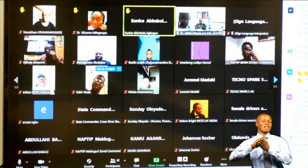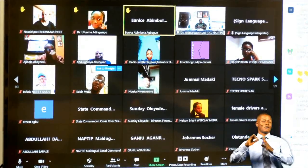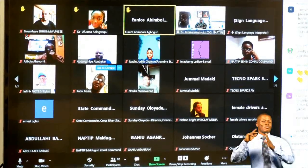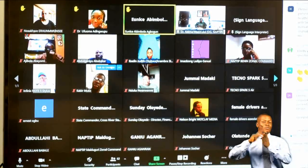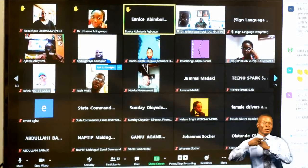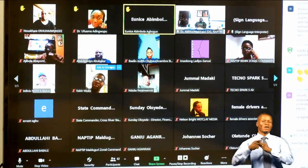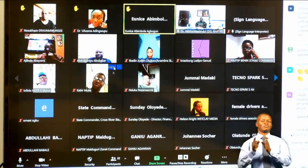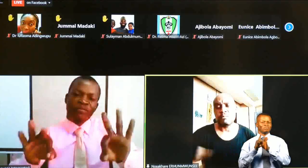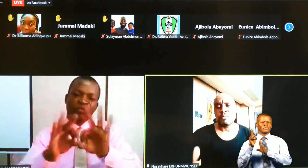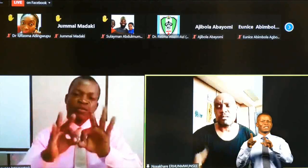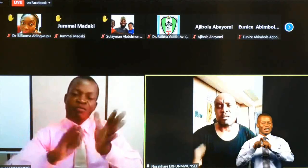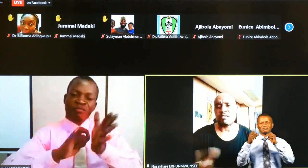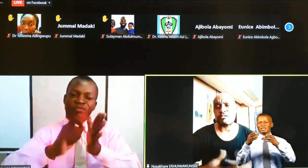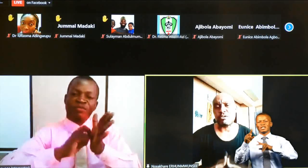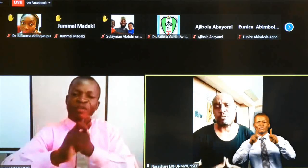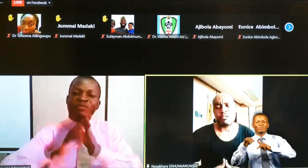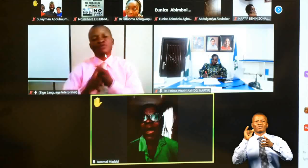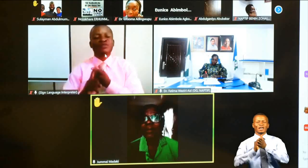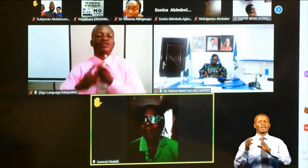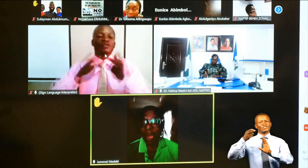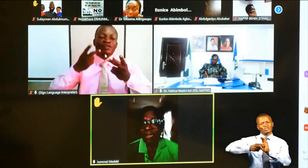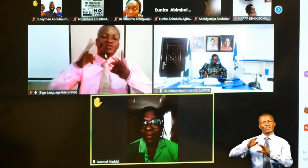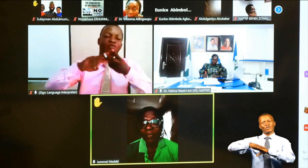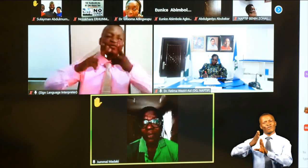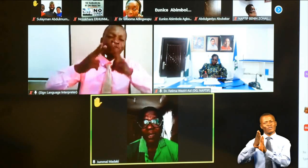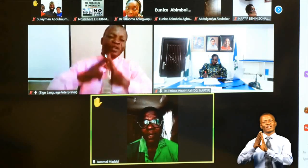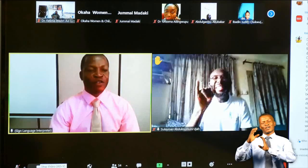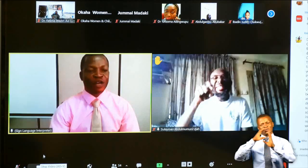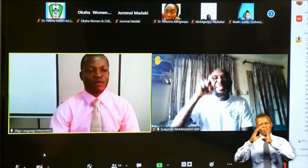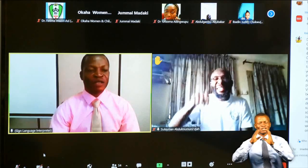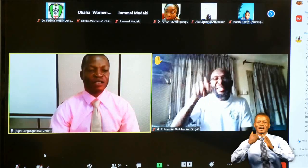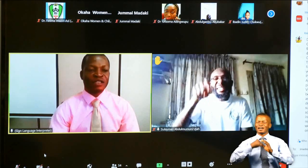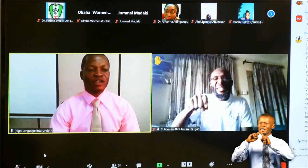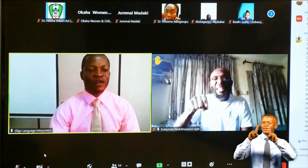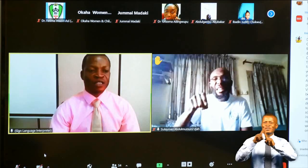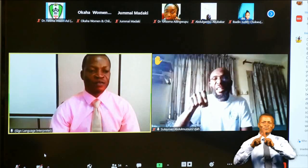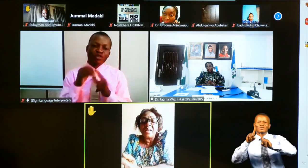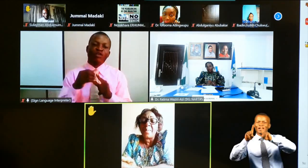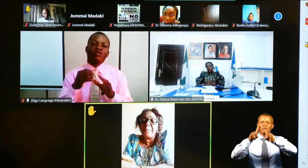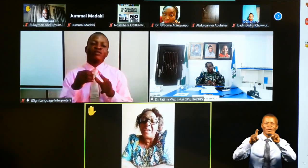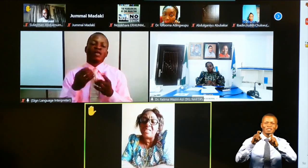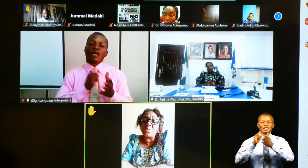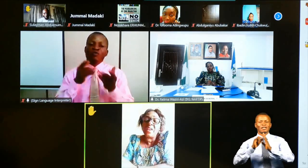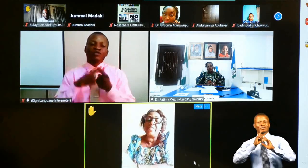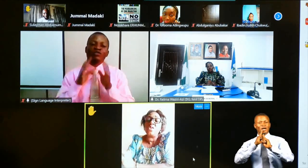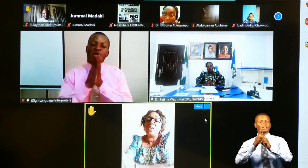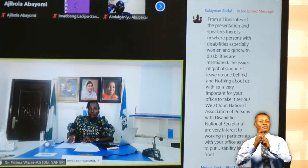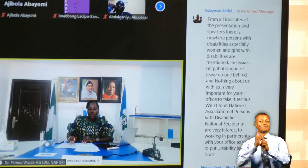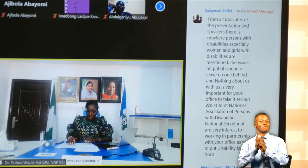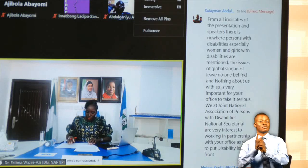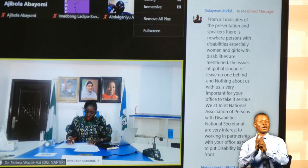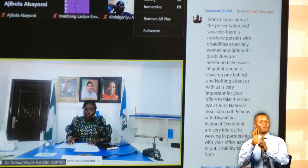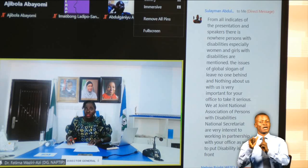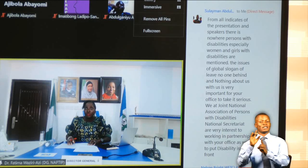The program was highly interactive, as many people who joined the online conversation asked salient questions, which were duly answered